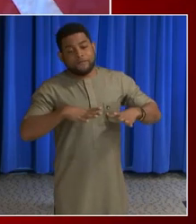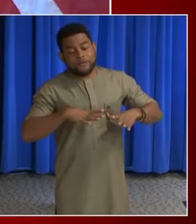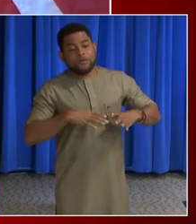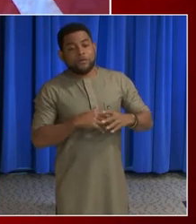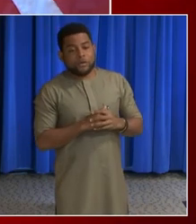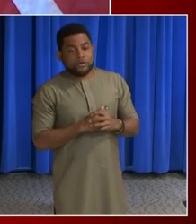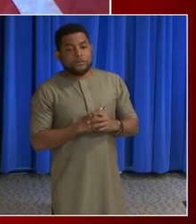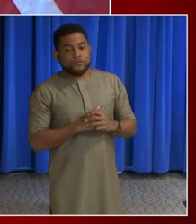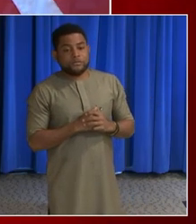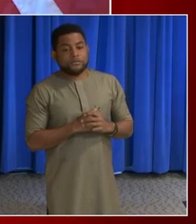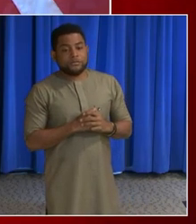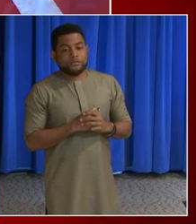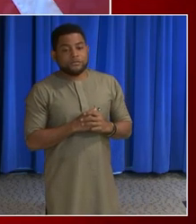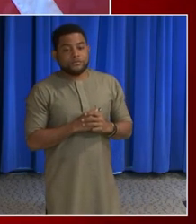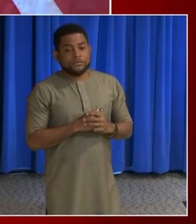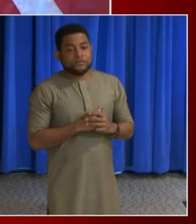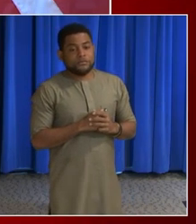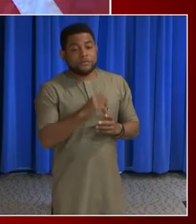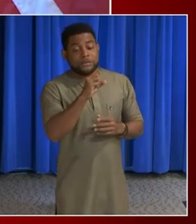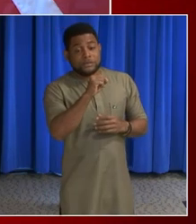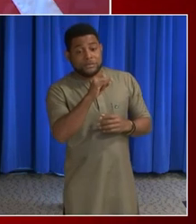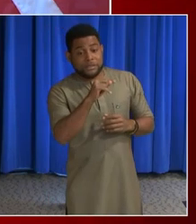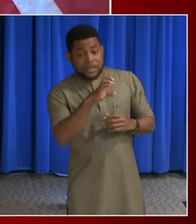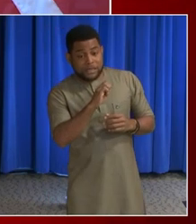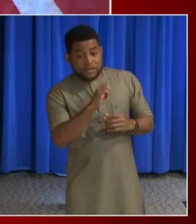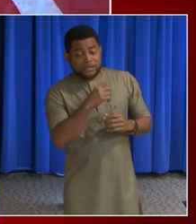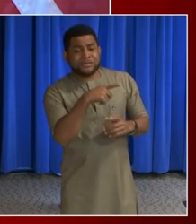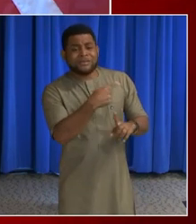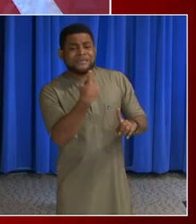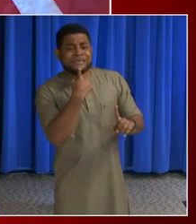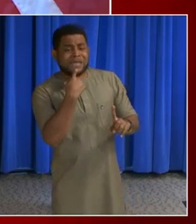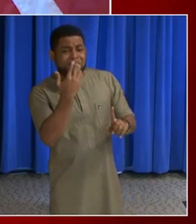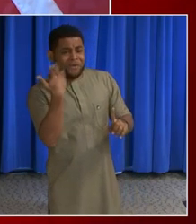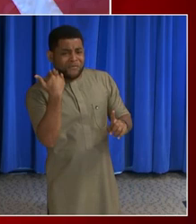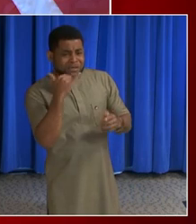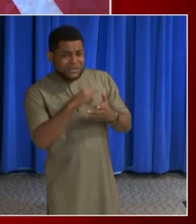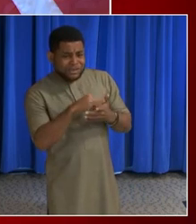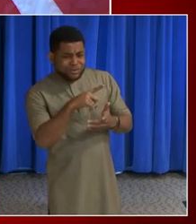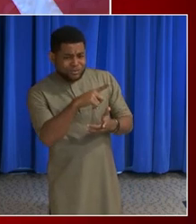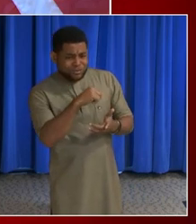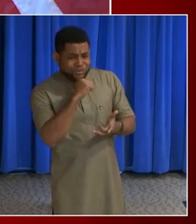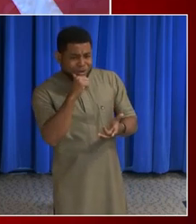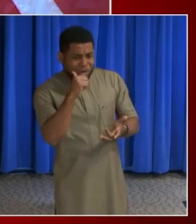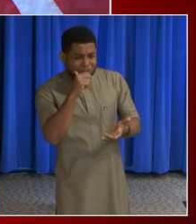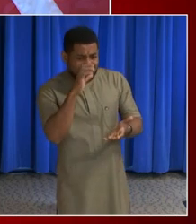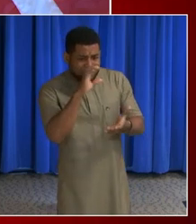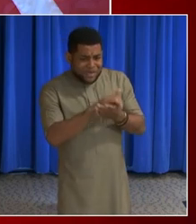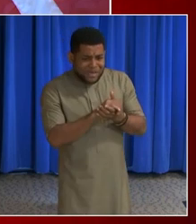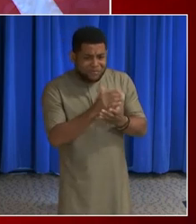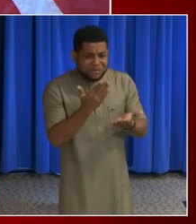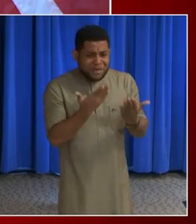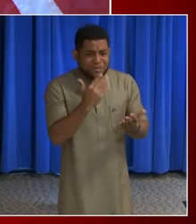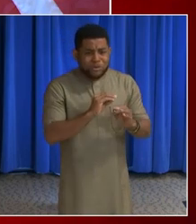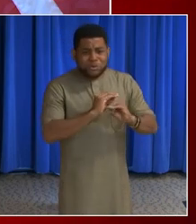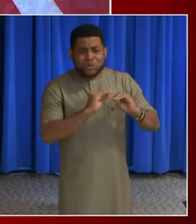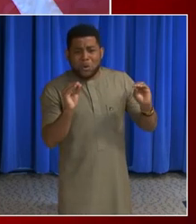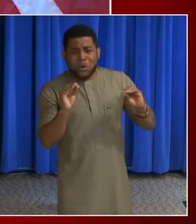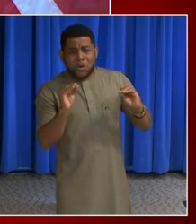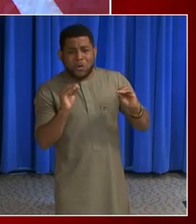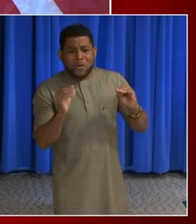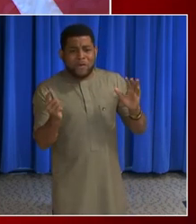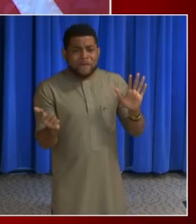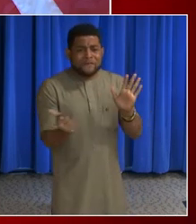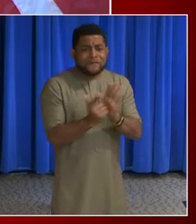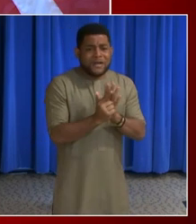Mayor, it was said earlier that it's not believed possibly that there may be any violations in